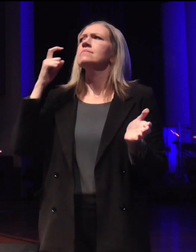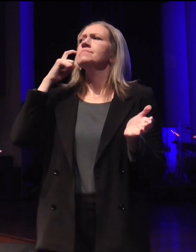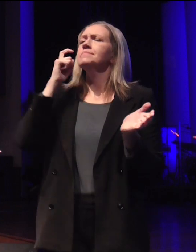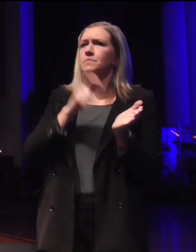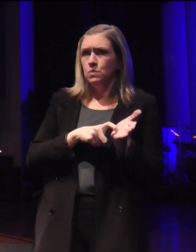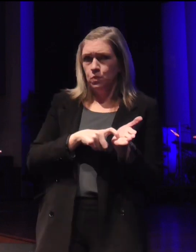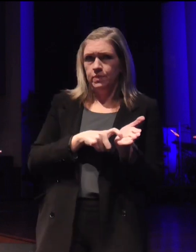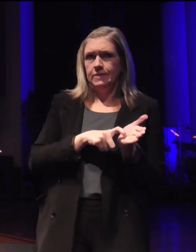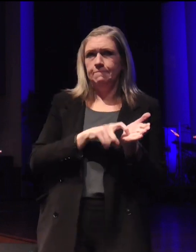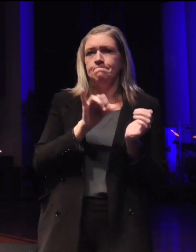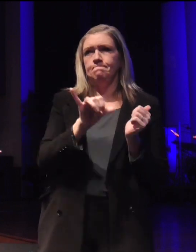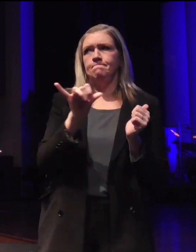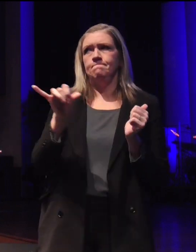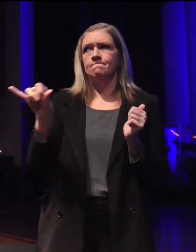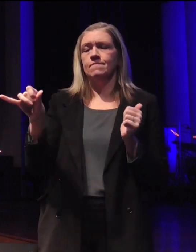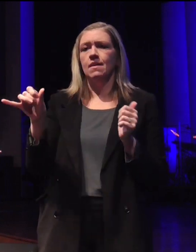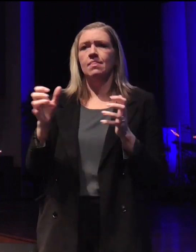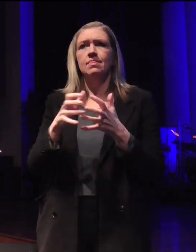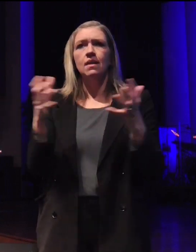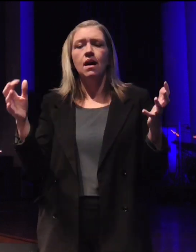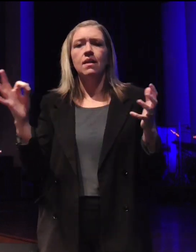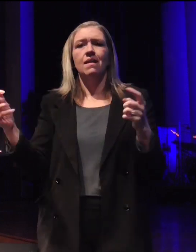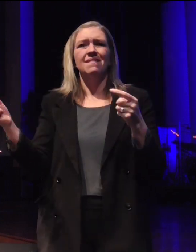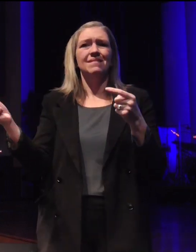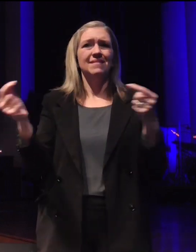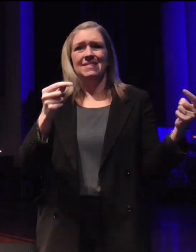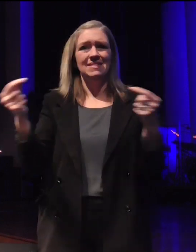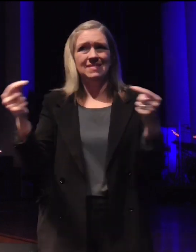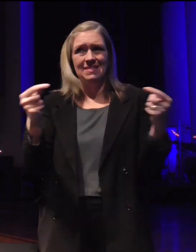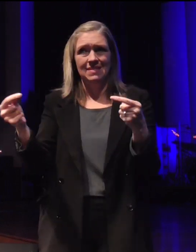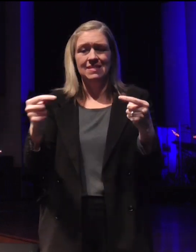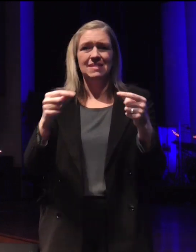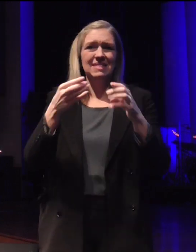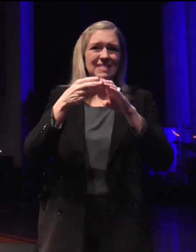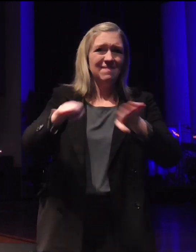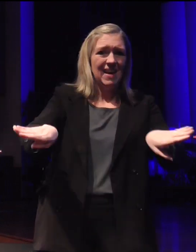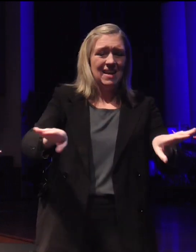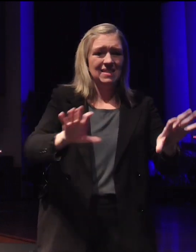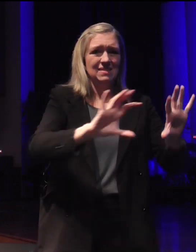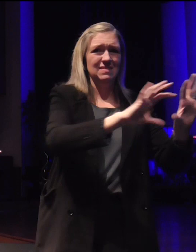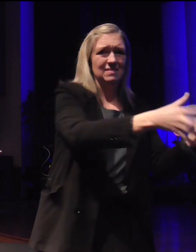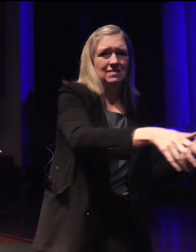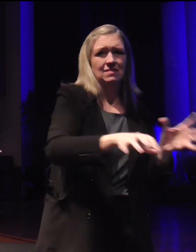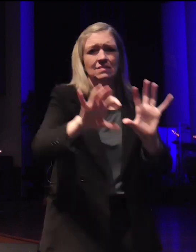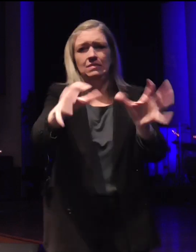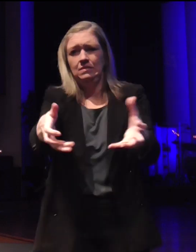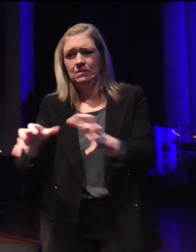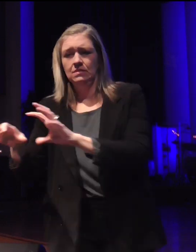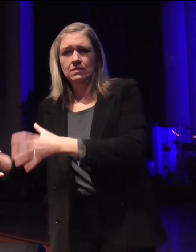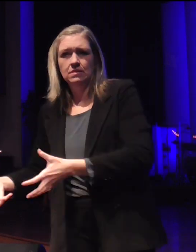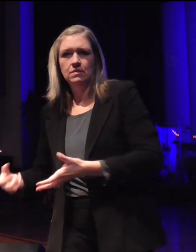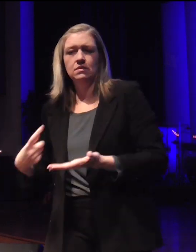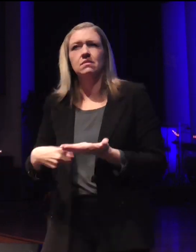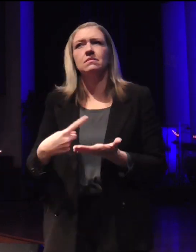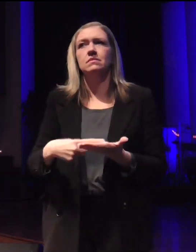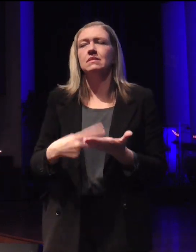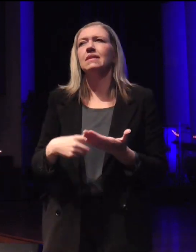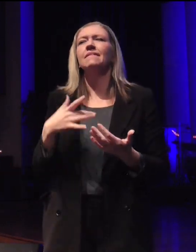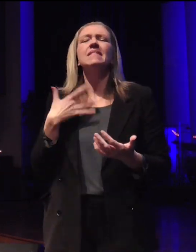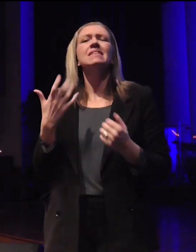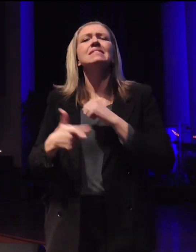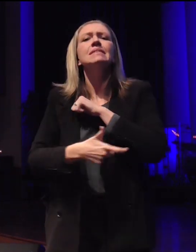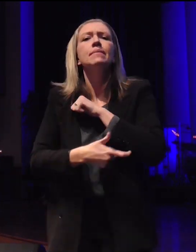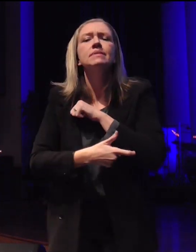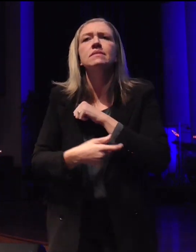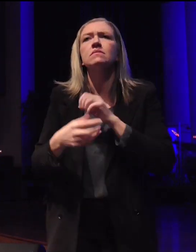of divided beings having lots of conversations right now. It's tempting to say it's worse than it's